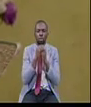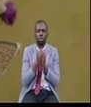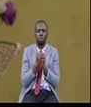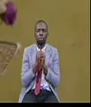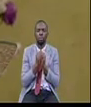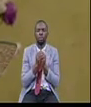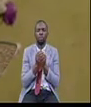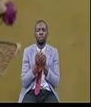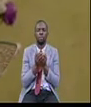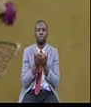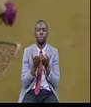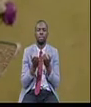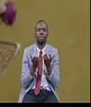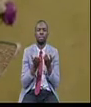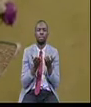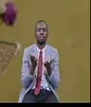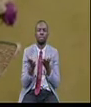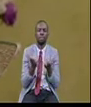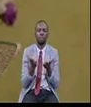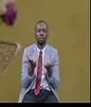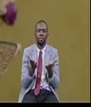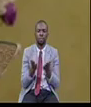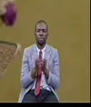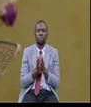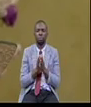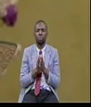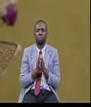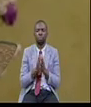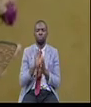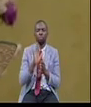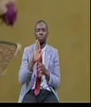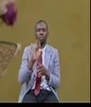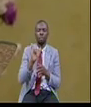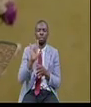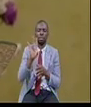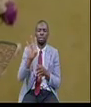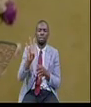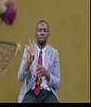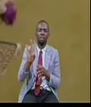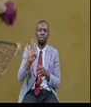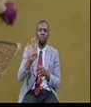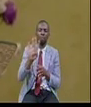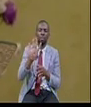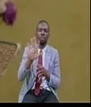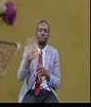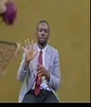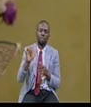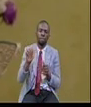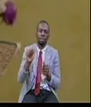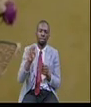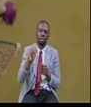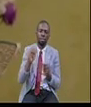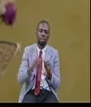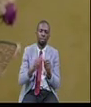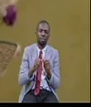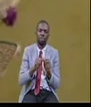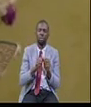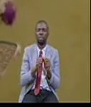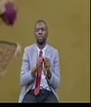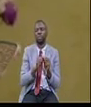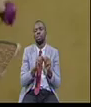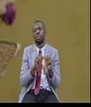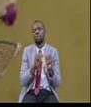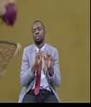Every Sunday, we have our Sunday worship service at 7:45 a.m. in our various districts. Where we come